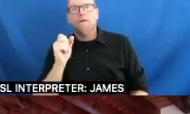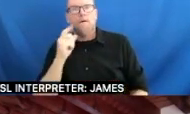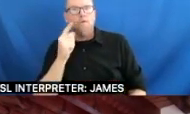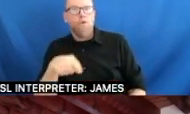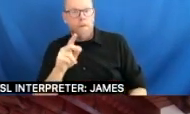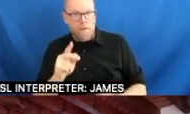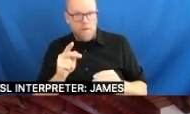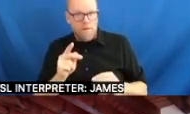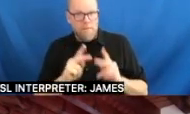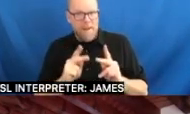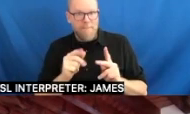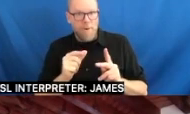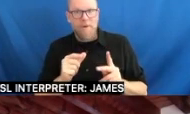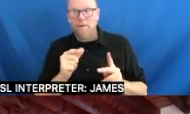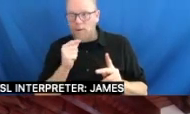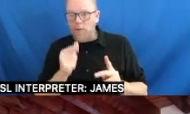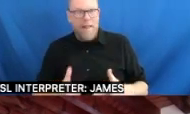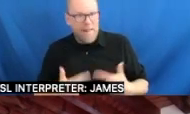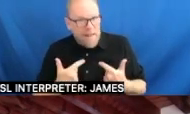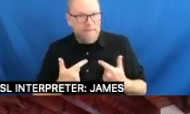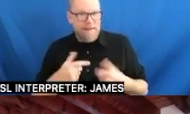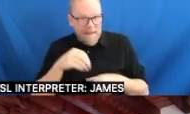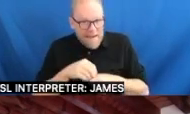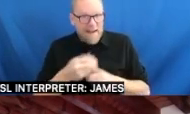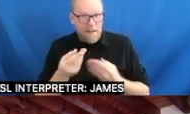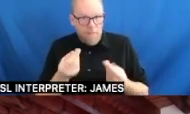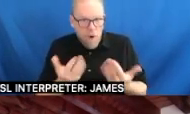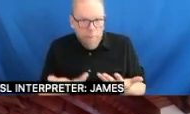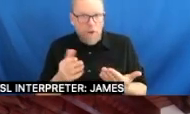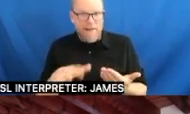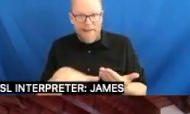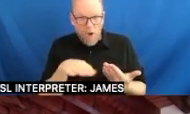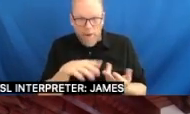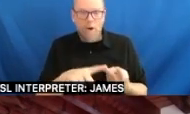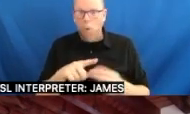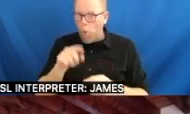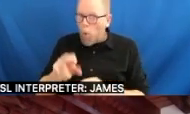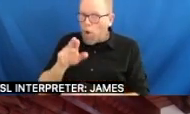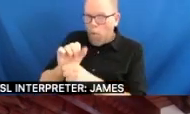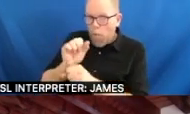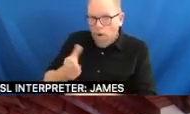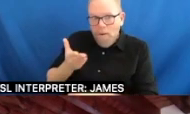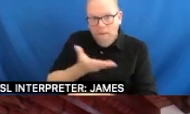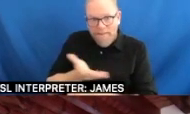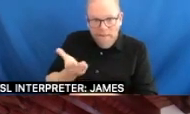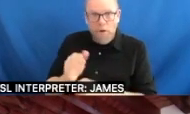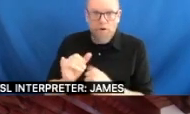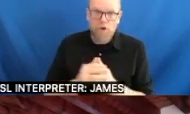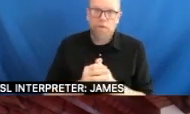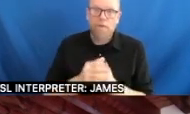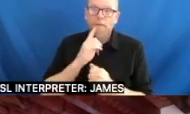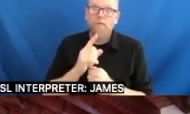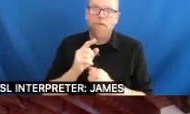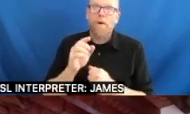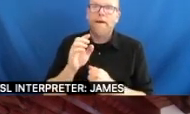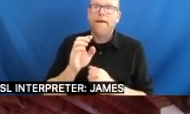people who live in the properties or work in the commercial properties of the East Bay Permanent